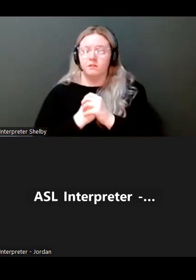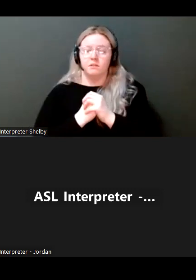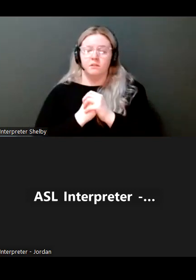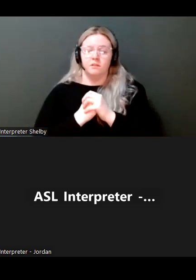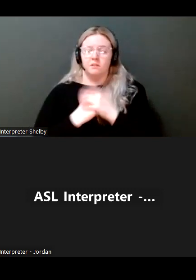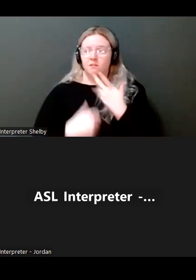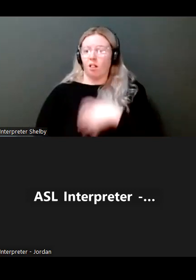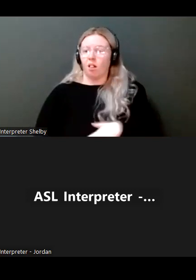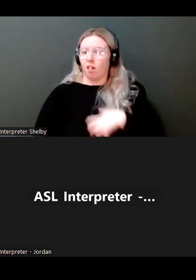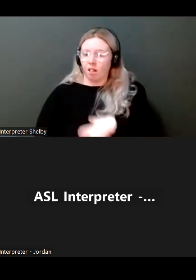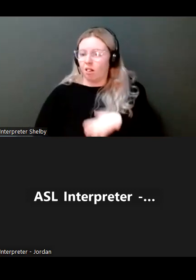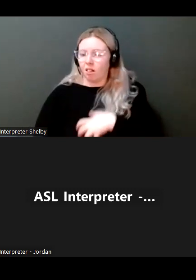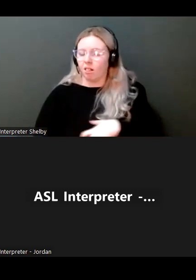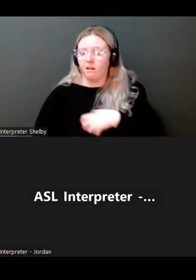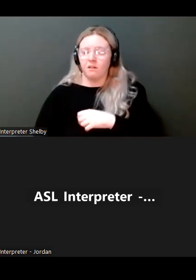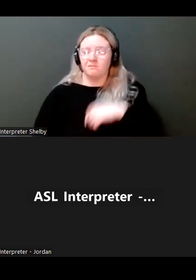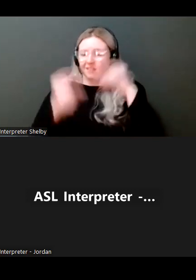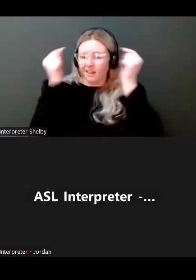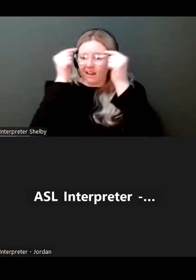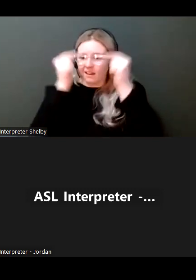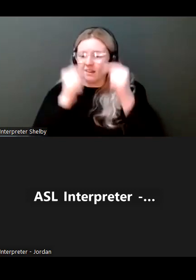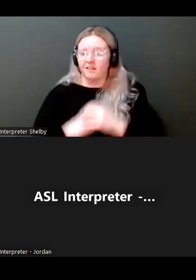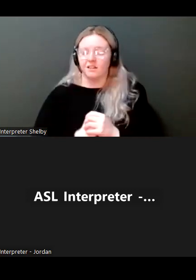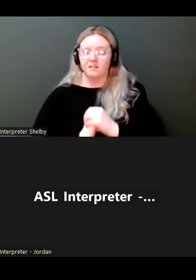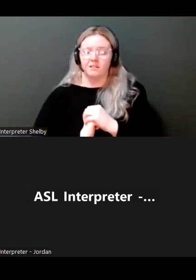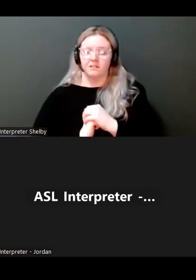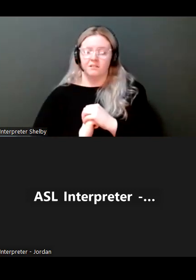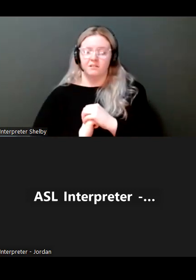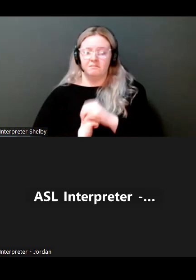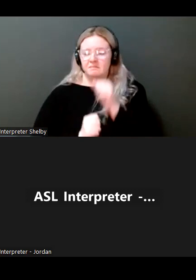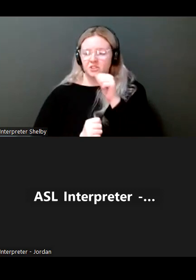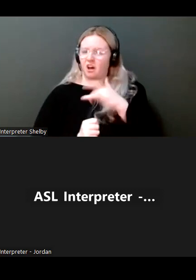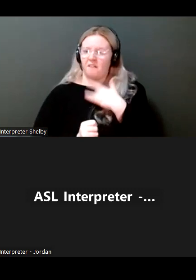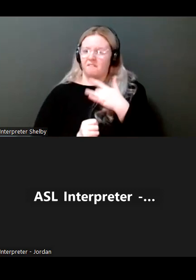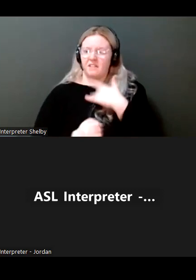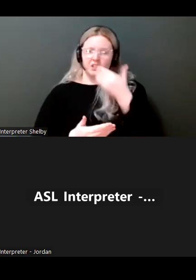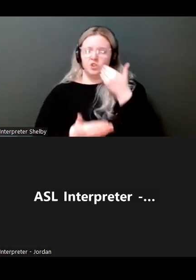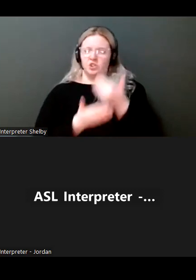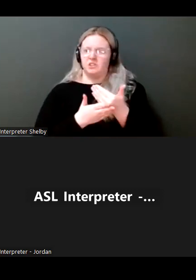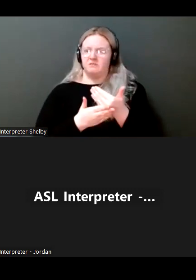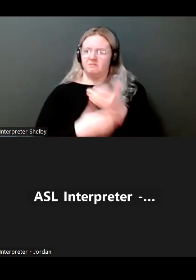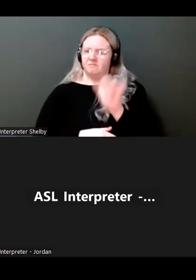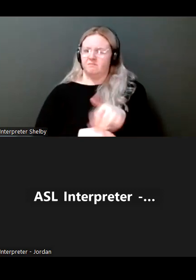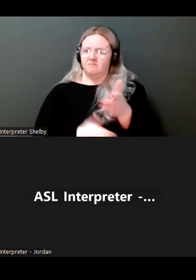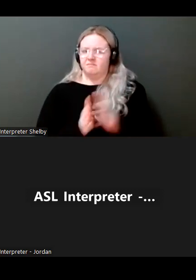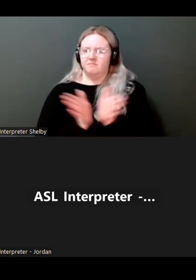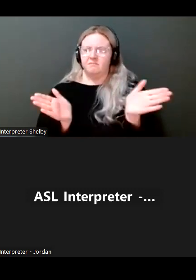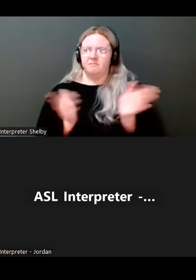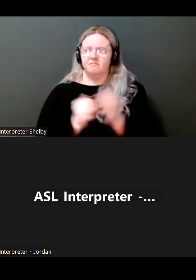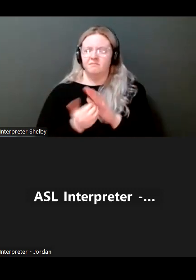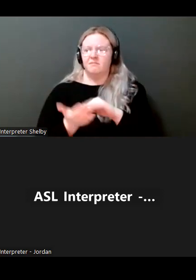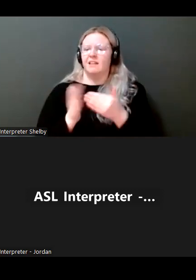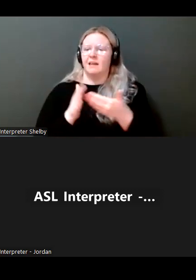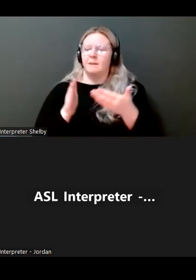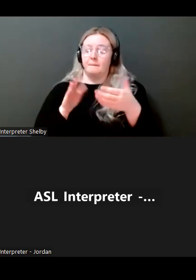upset stomach or nausea, headaches, feeling unwell, as I mentioned already. Behavioral signs, I mentioned